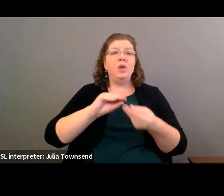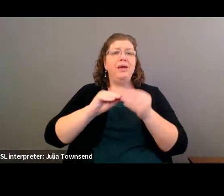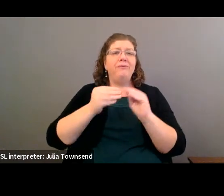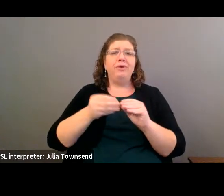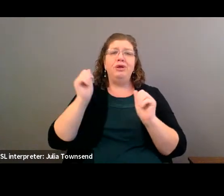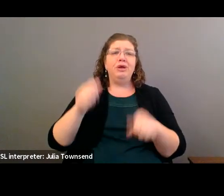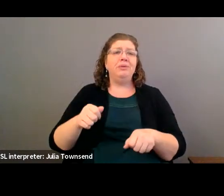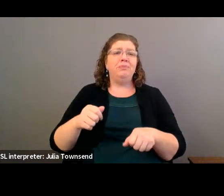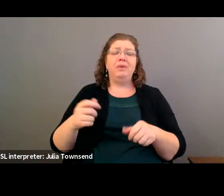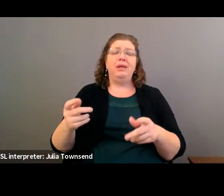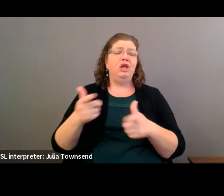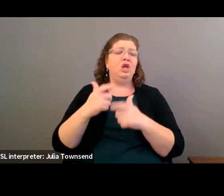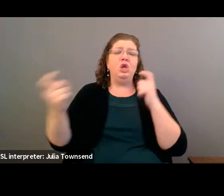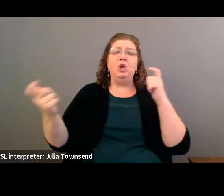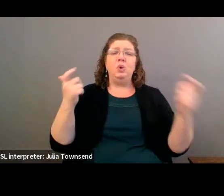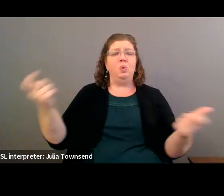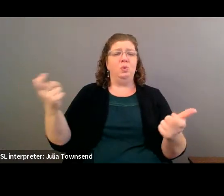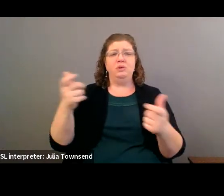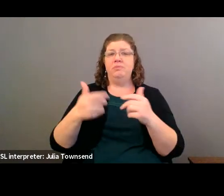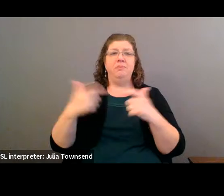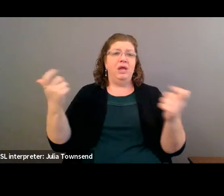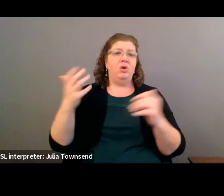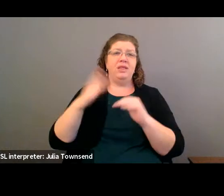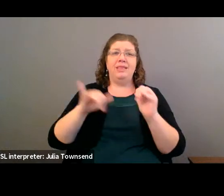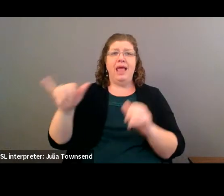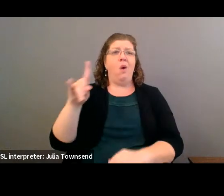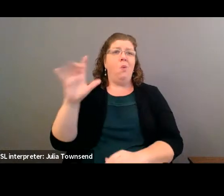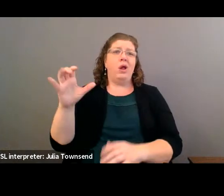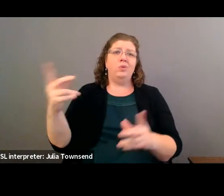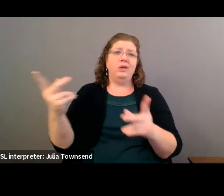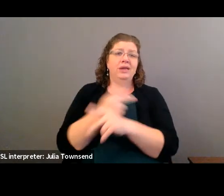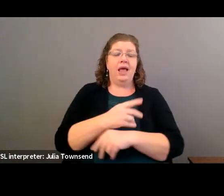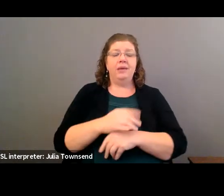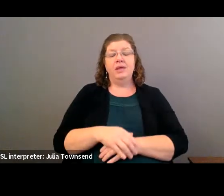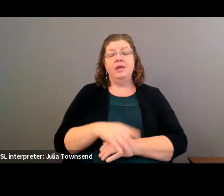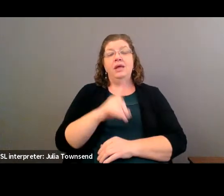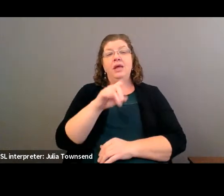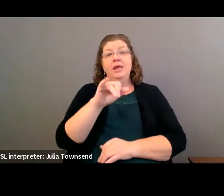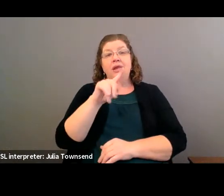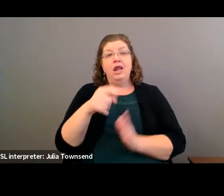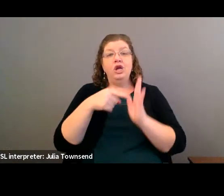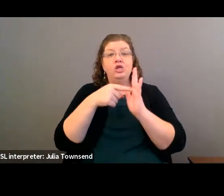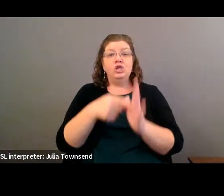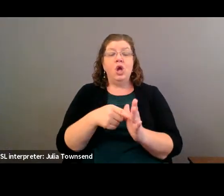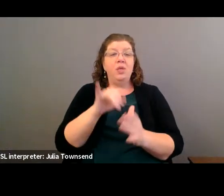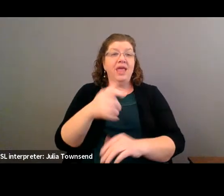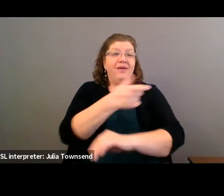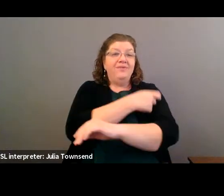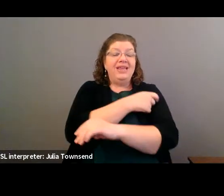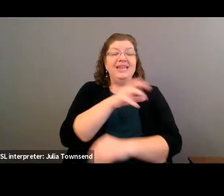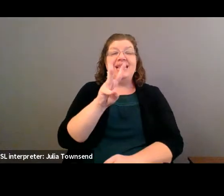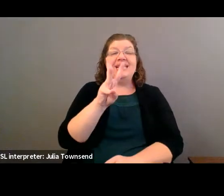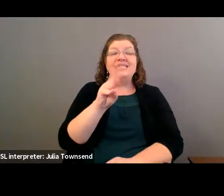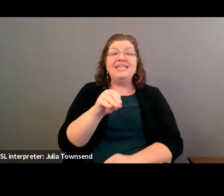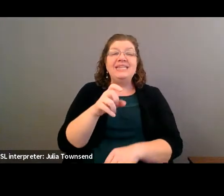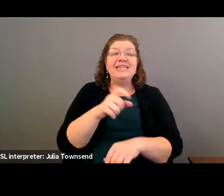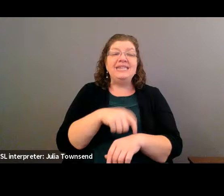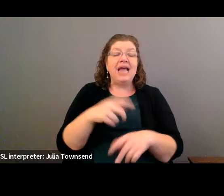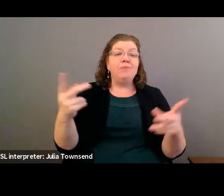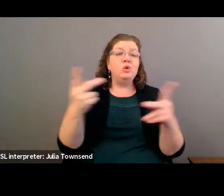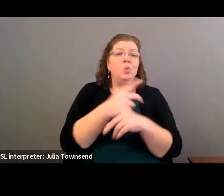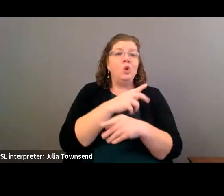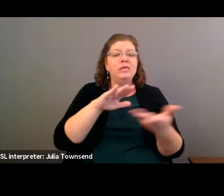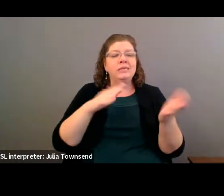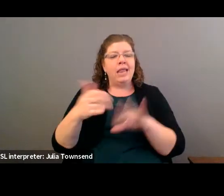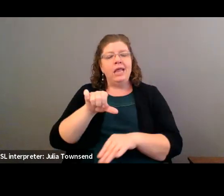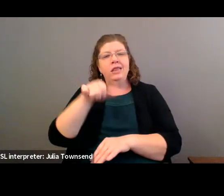100 times that. Data now shows this vaccine is 60 times deadlier than all other vaccines combined. So